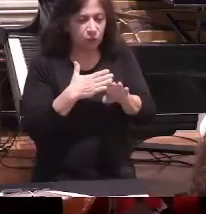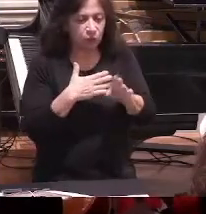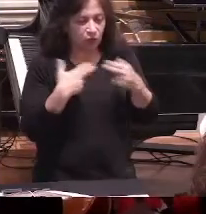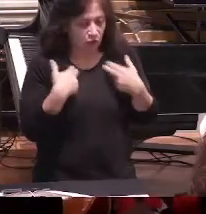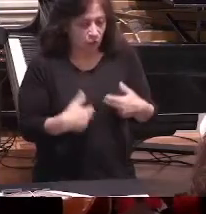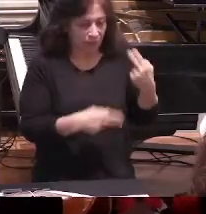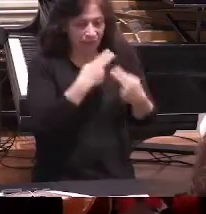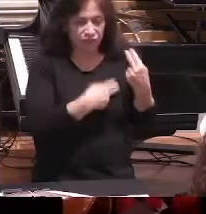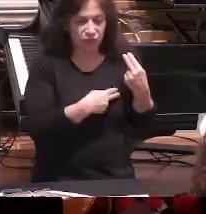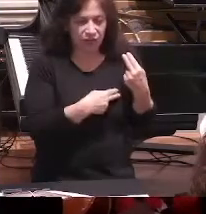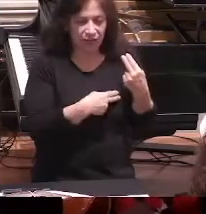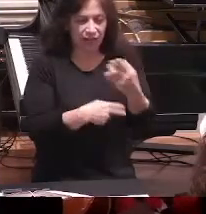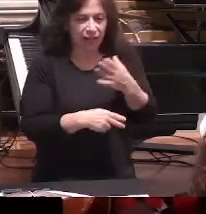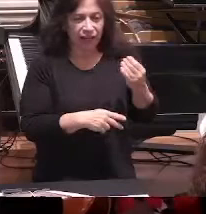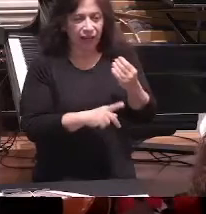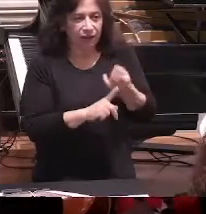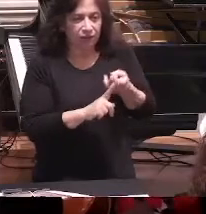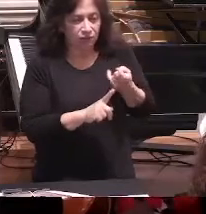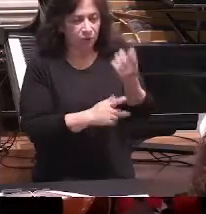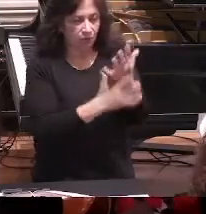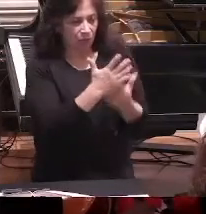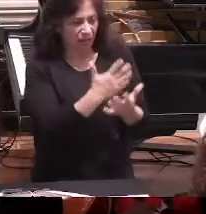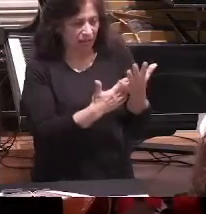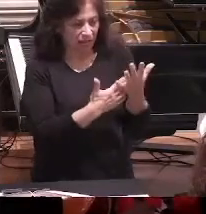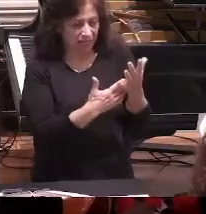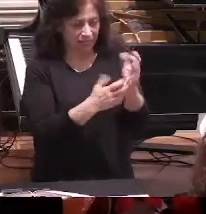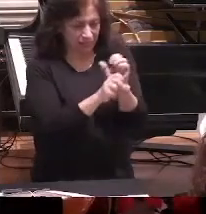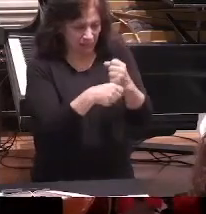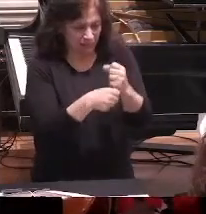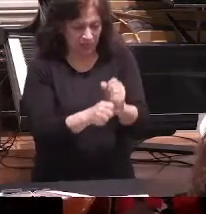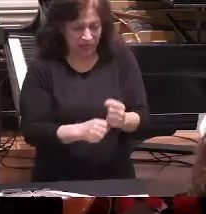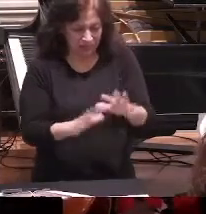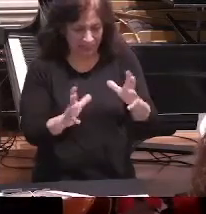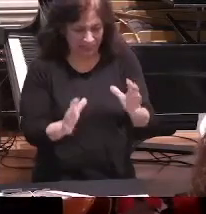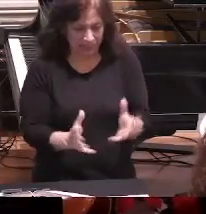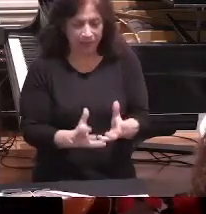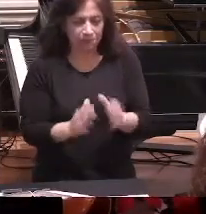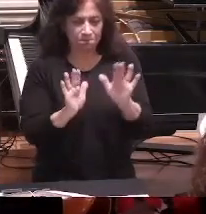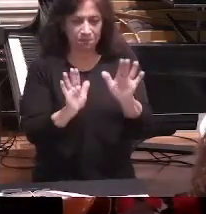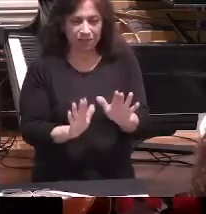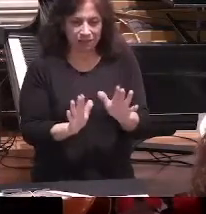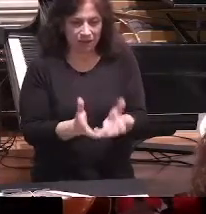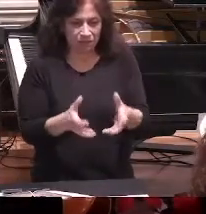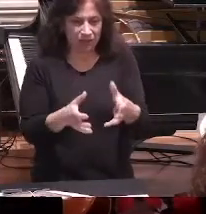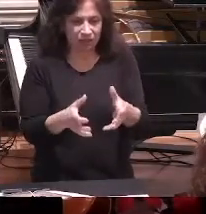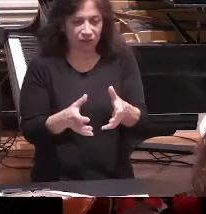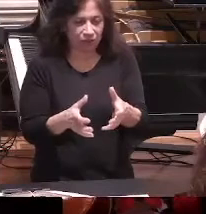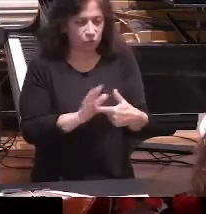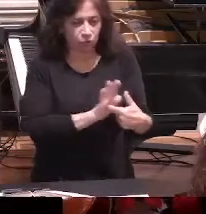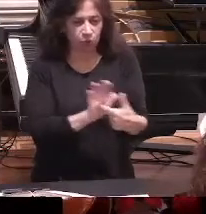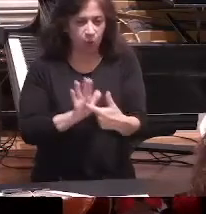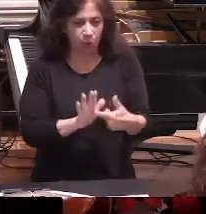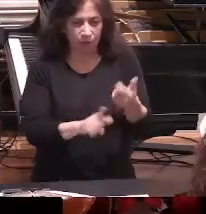history and from her very own hands craft a most magnificent vessel in which to